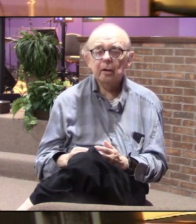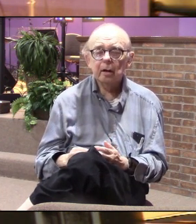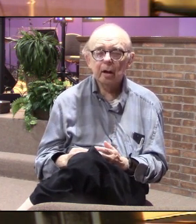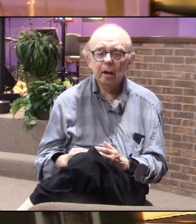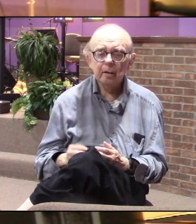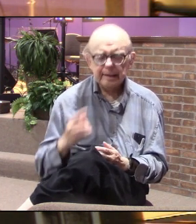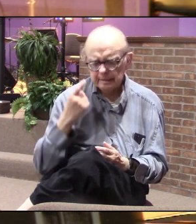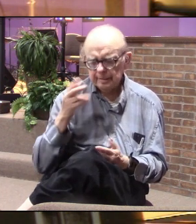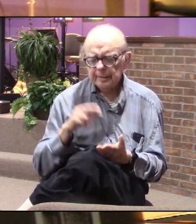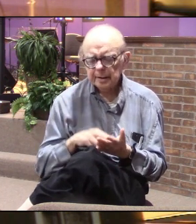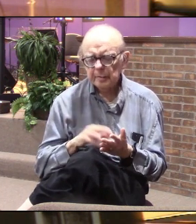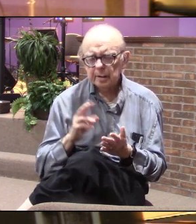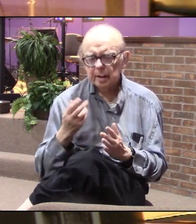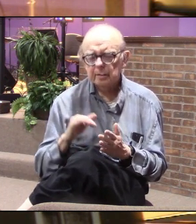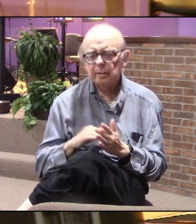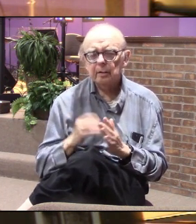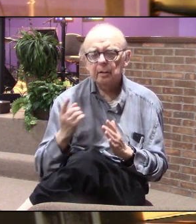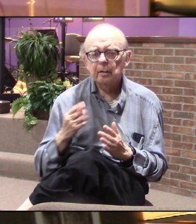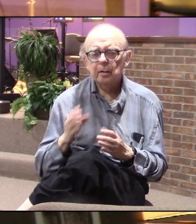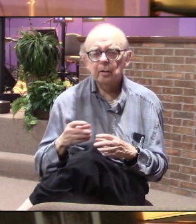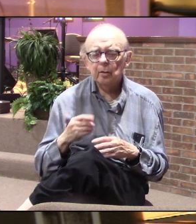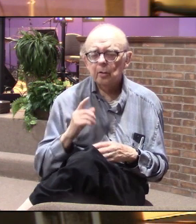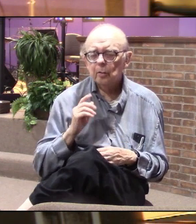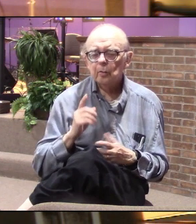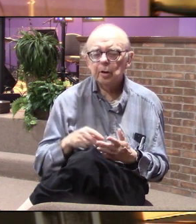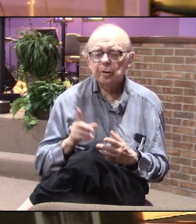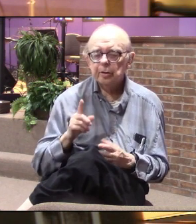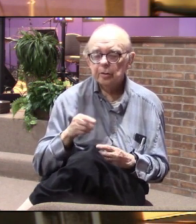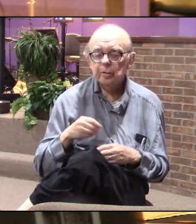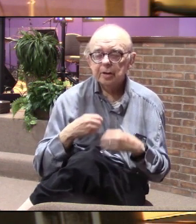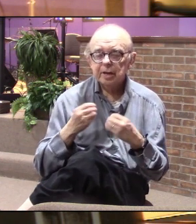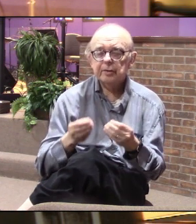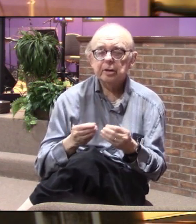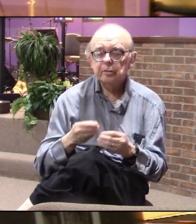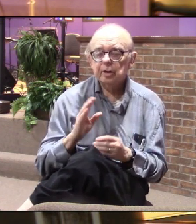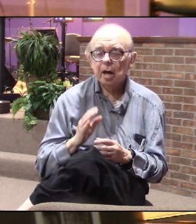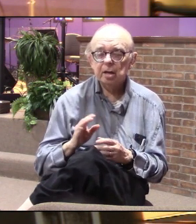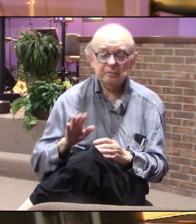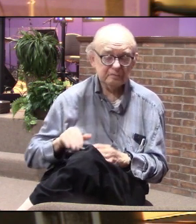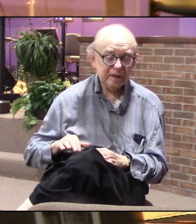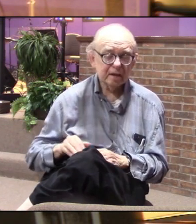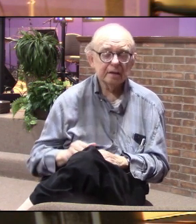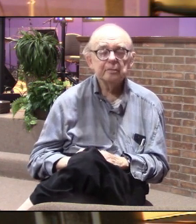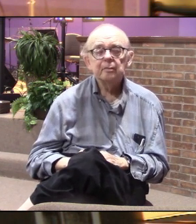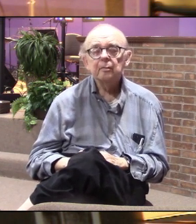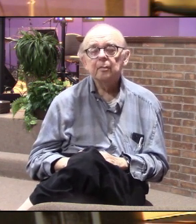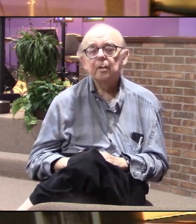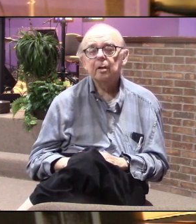I mean, think about it. What are you really giving to God lately?